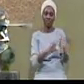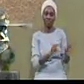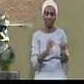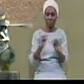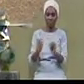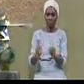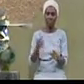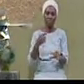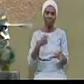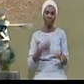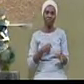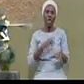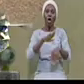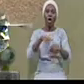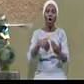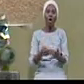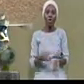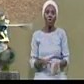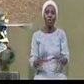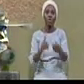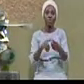free. Hallelujah.